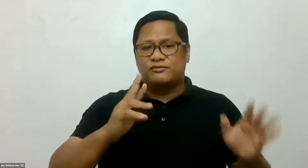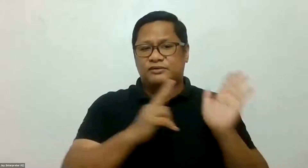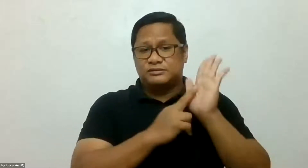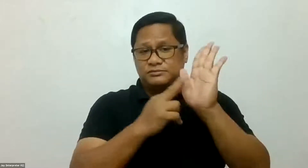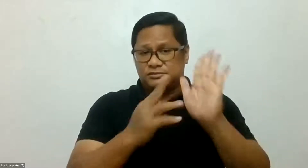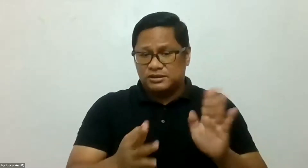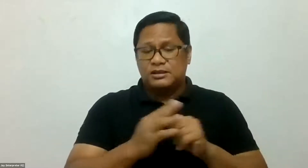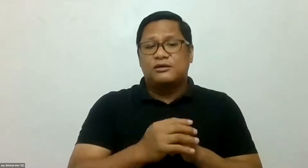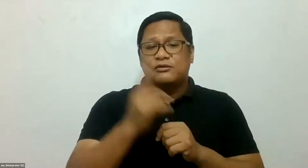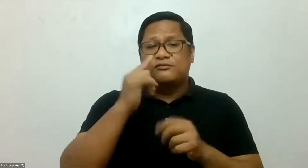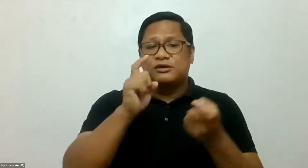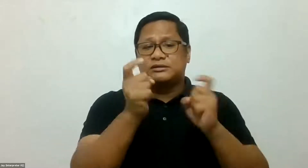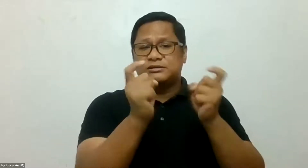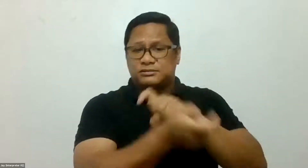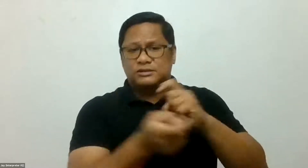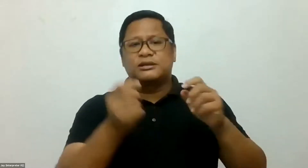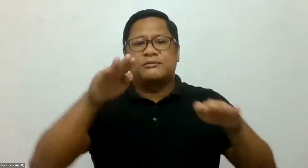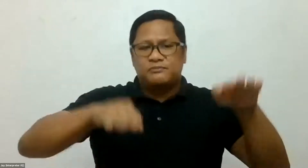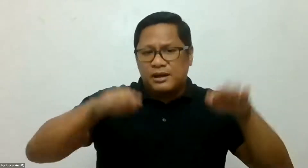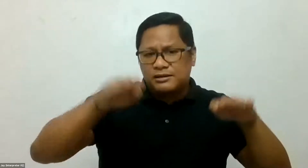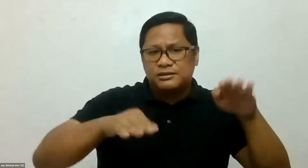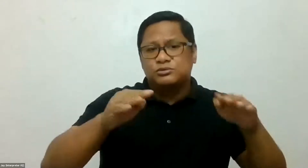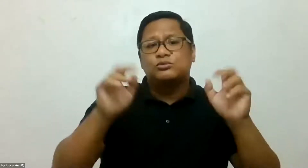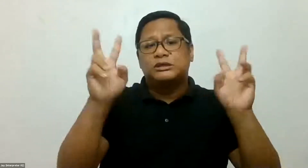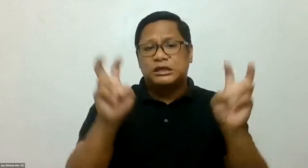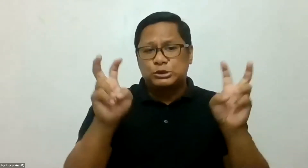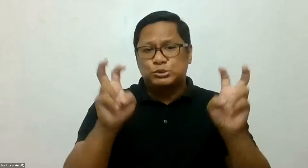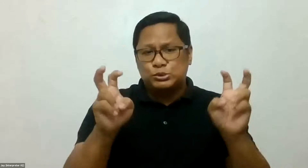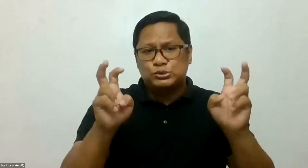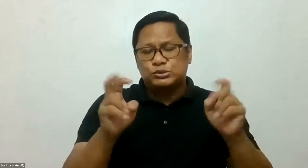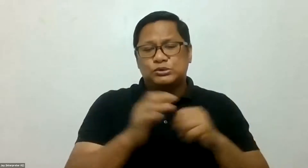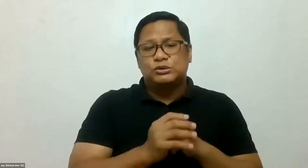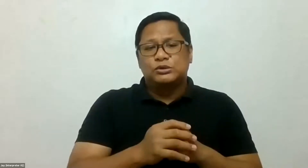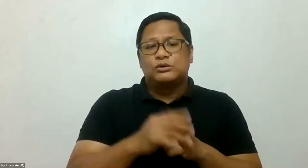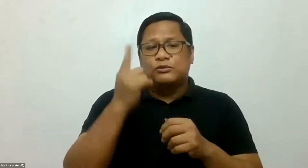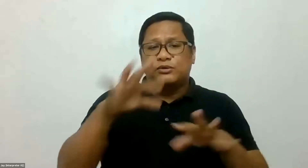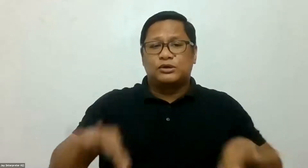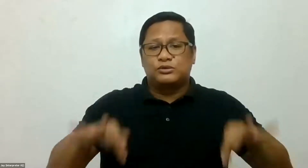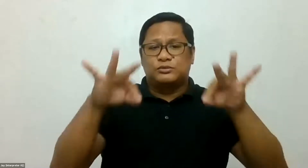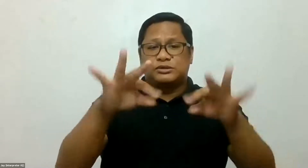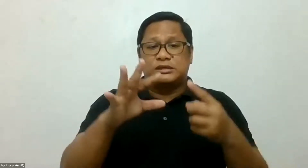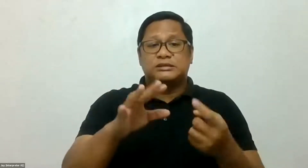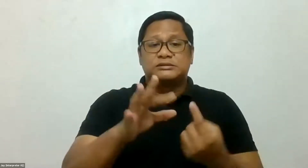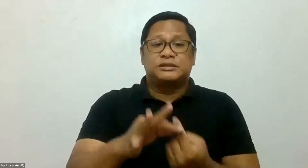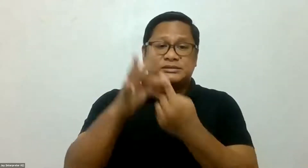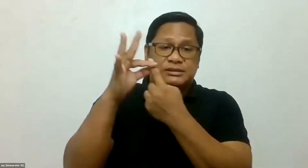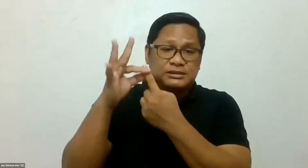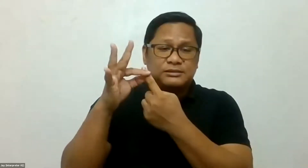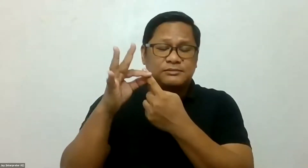the amendments so that we can strike a balance with the issues in the premium contributions, particularly